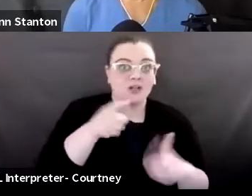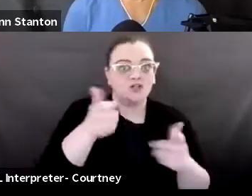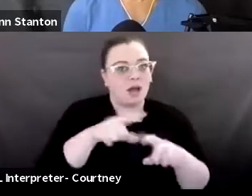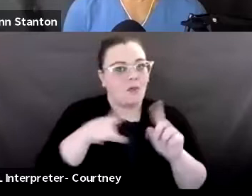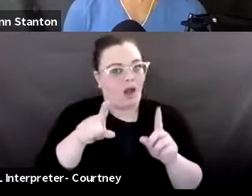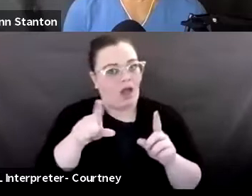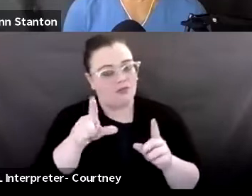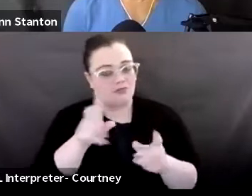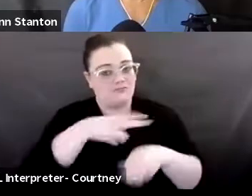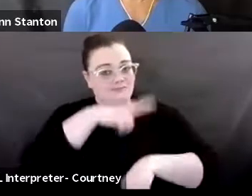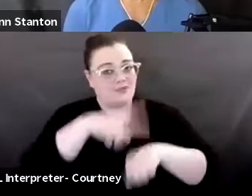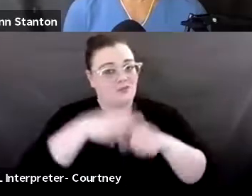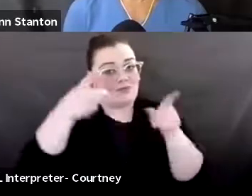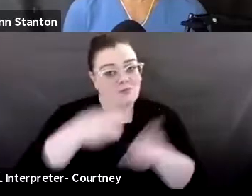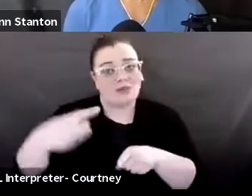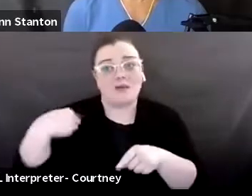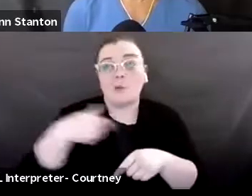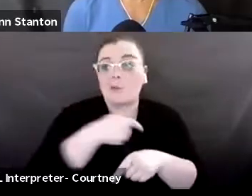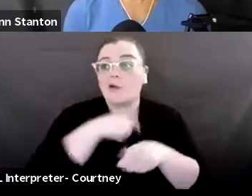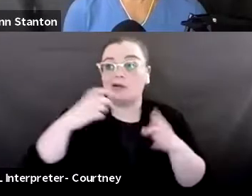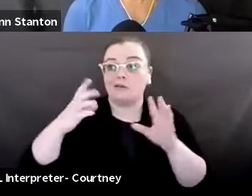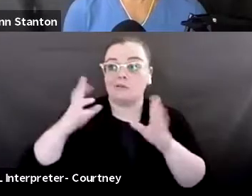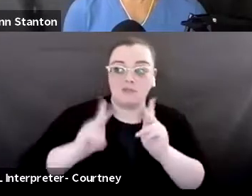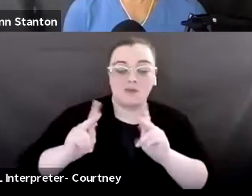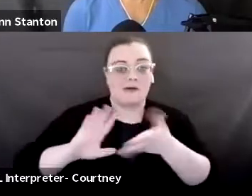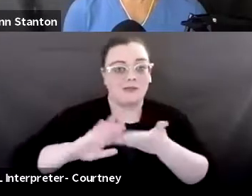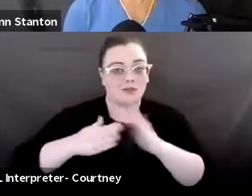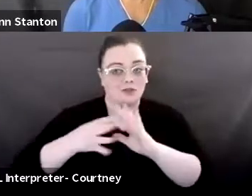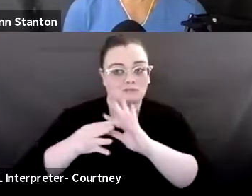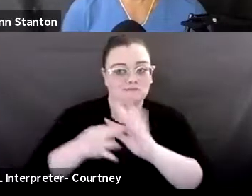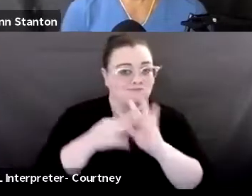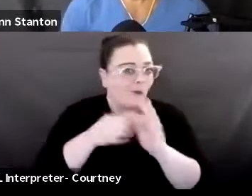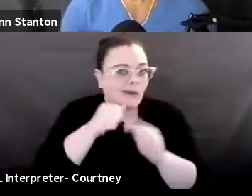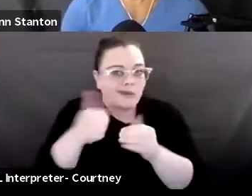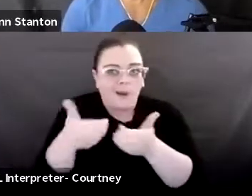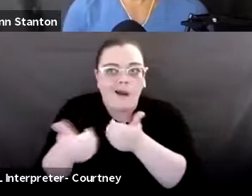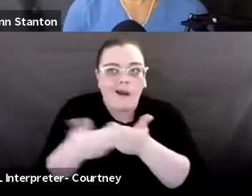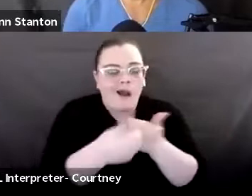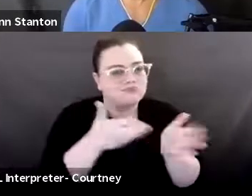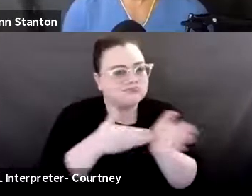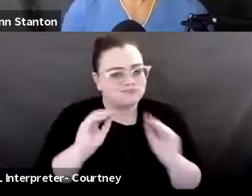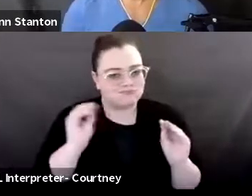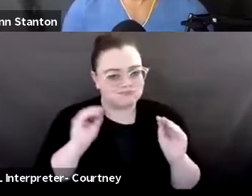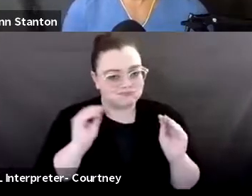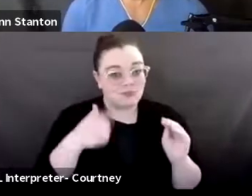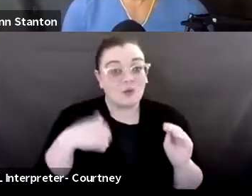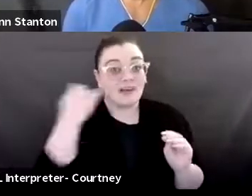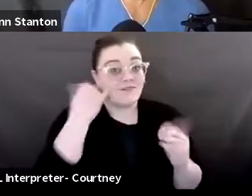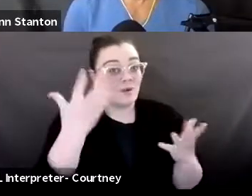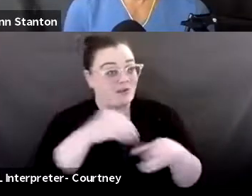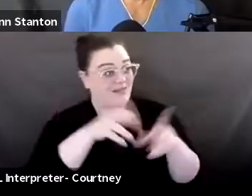lot, like kind of, we carry everything with us all the time. So I feel like if you're in that position and you're wanting accuracy, or